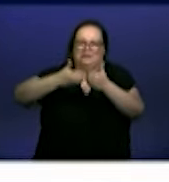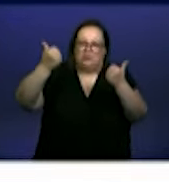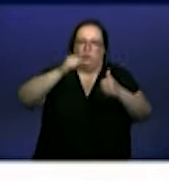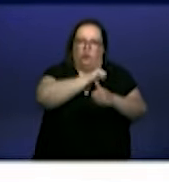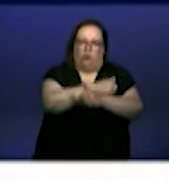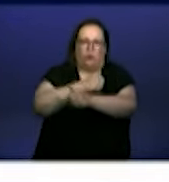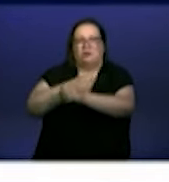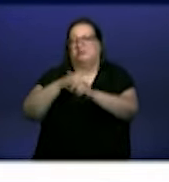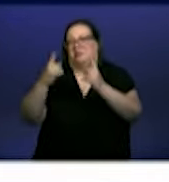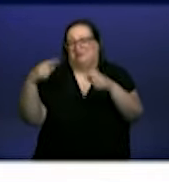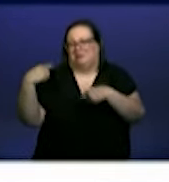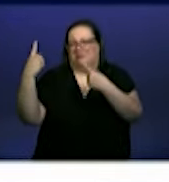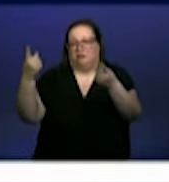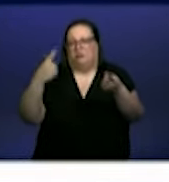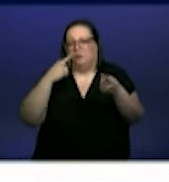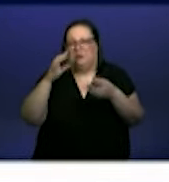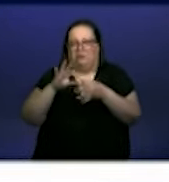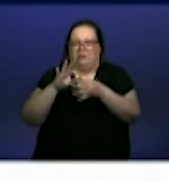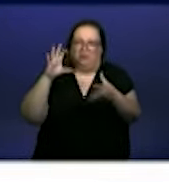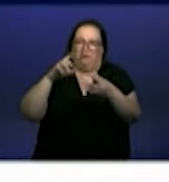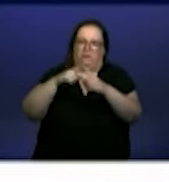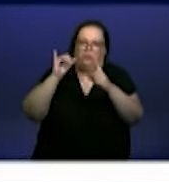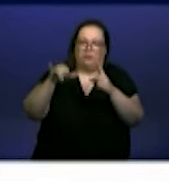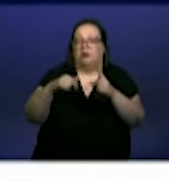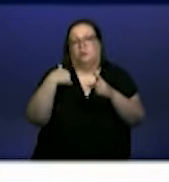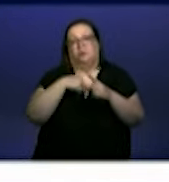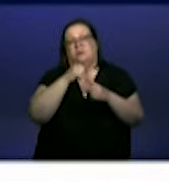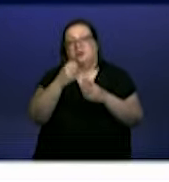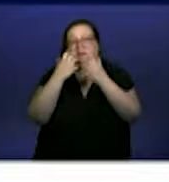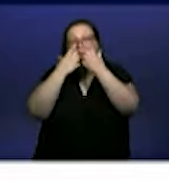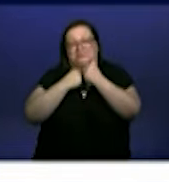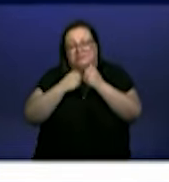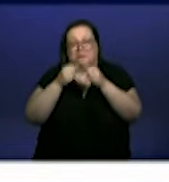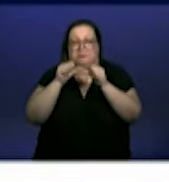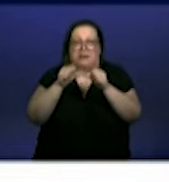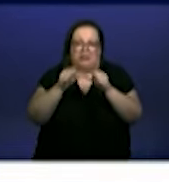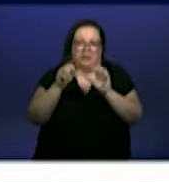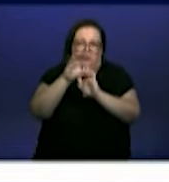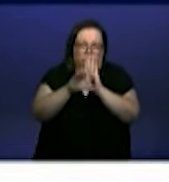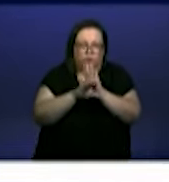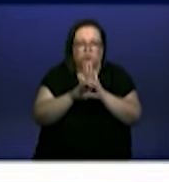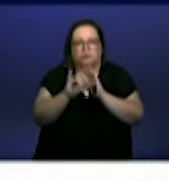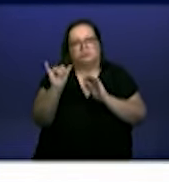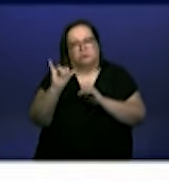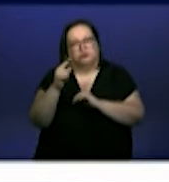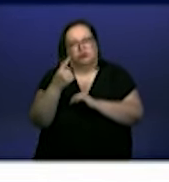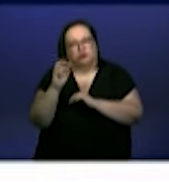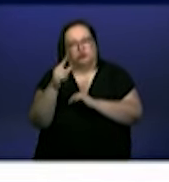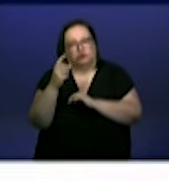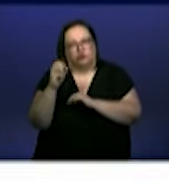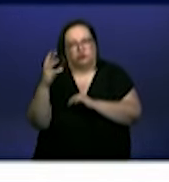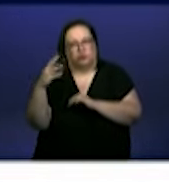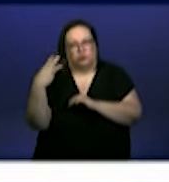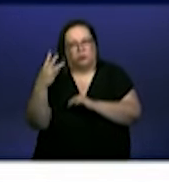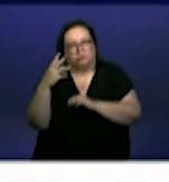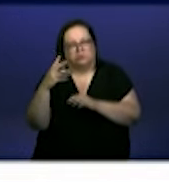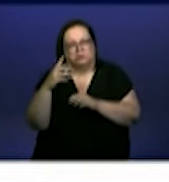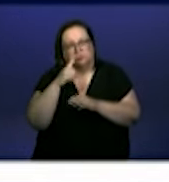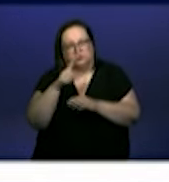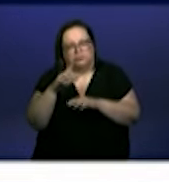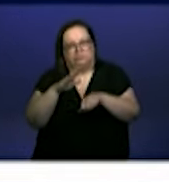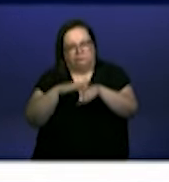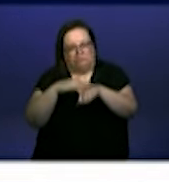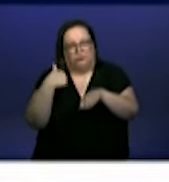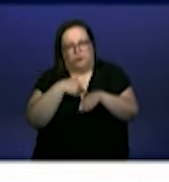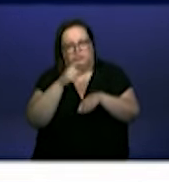that. We have not been sacredly maintaining the Constitution, as George Washington admonished us to. To me, conservatism is the sacred maintenance of